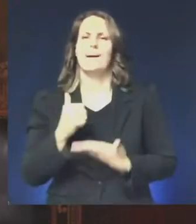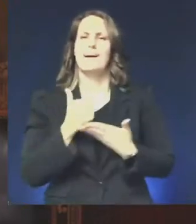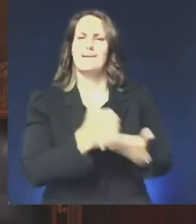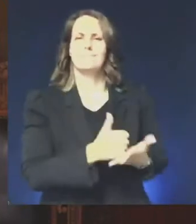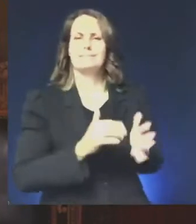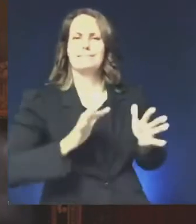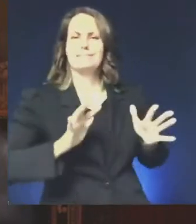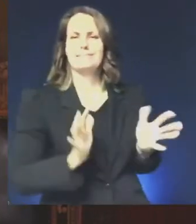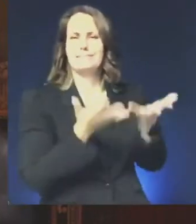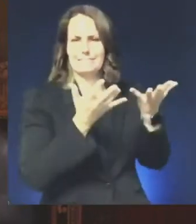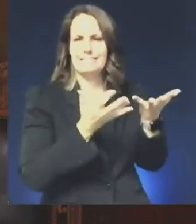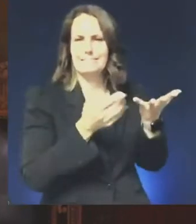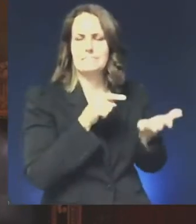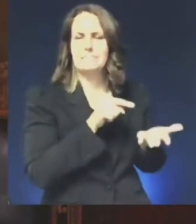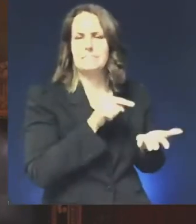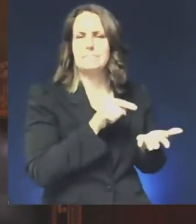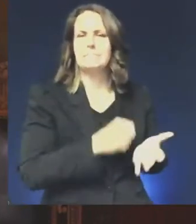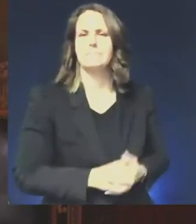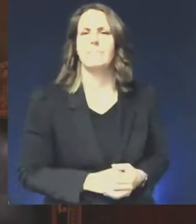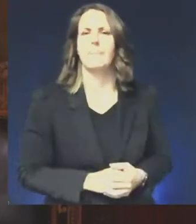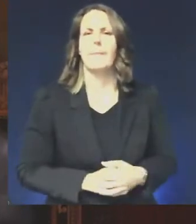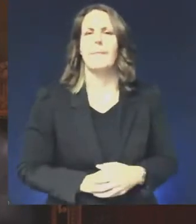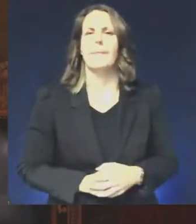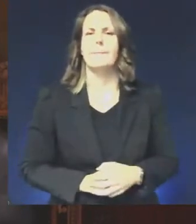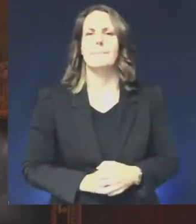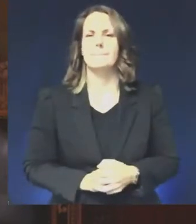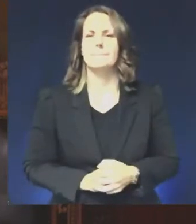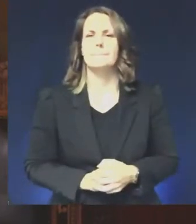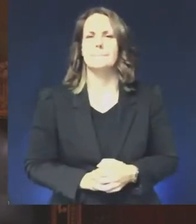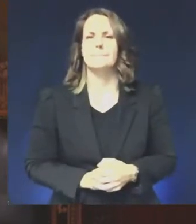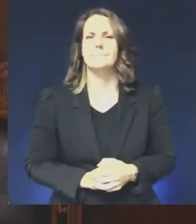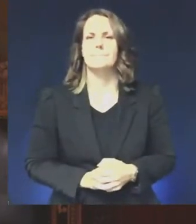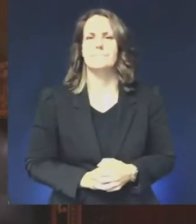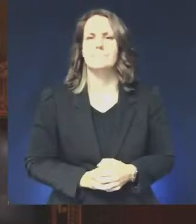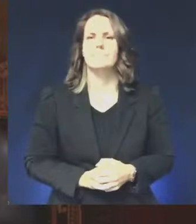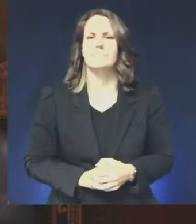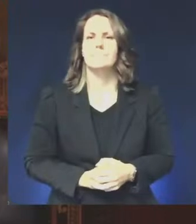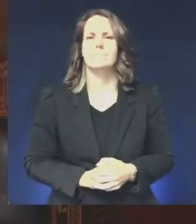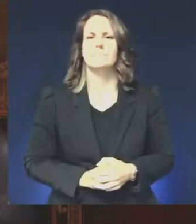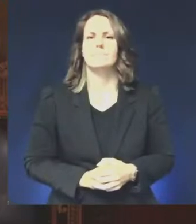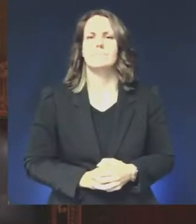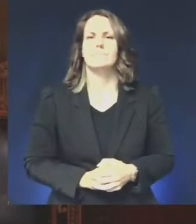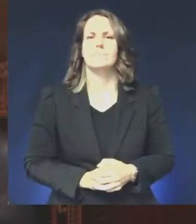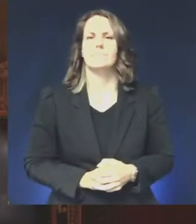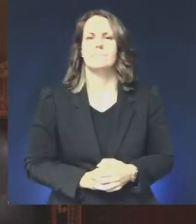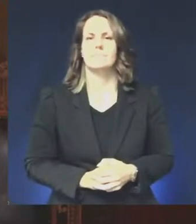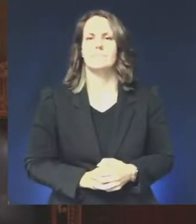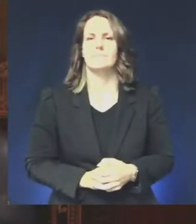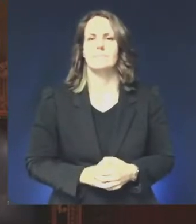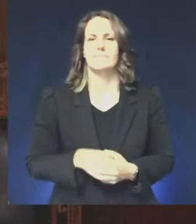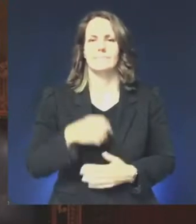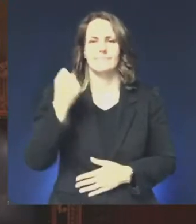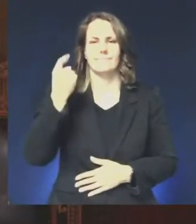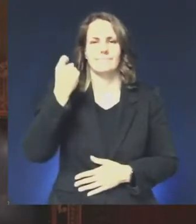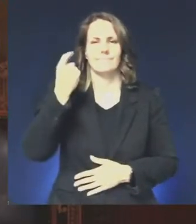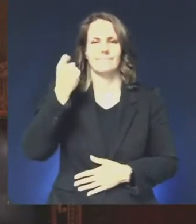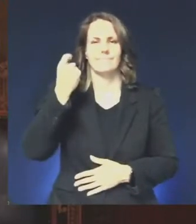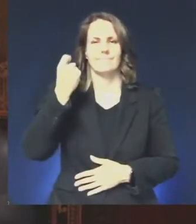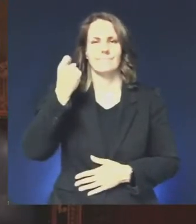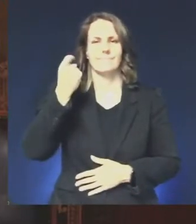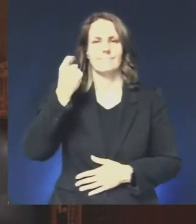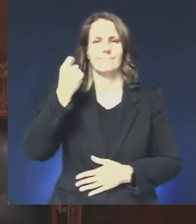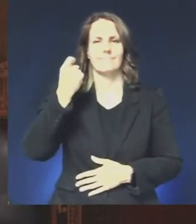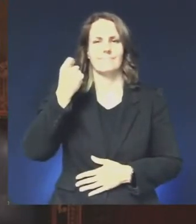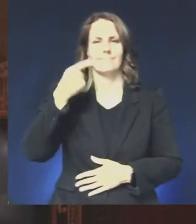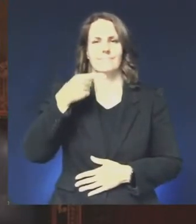third dose is given, the immune response can be boosted to a level that is seen in people with healthier immune systems. And then the